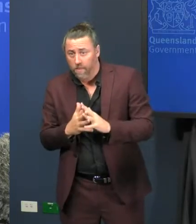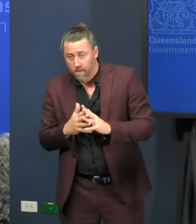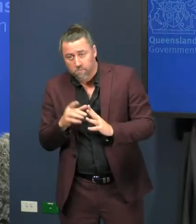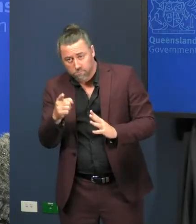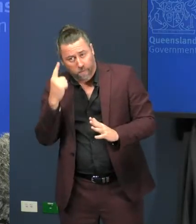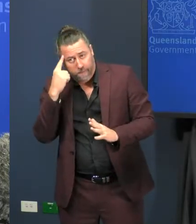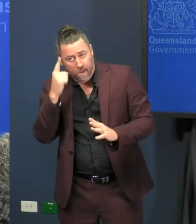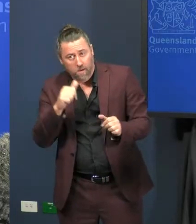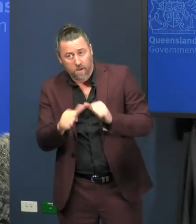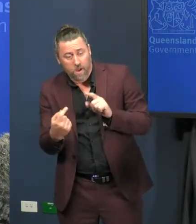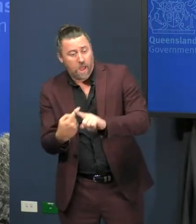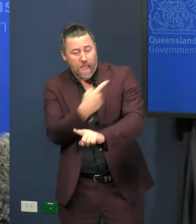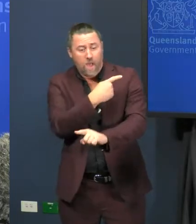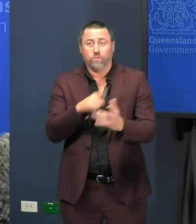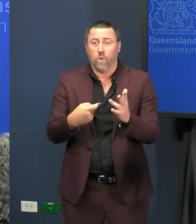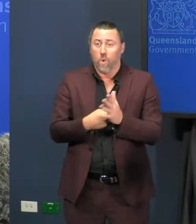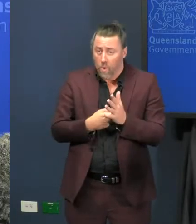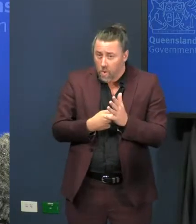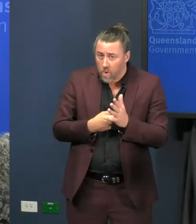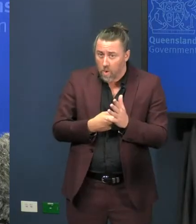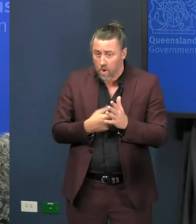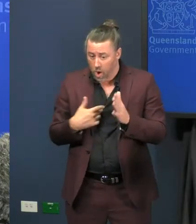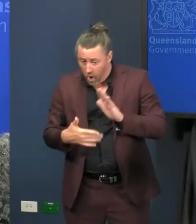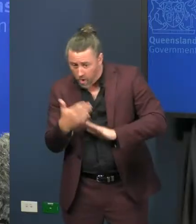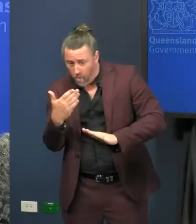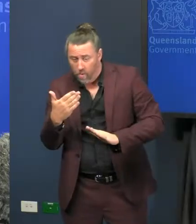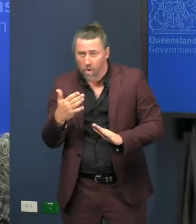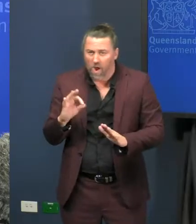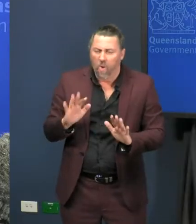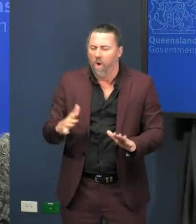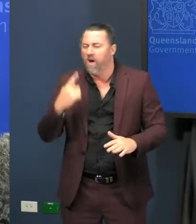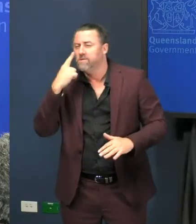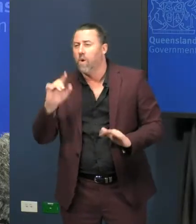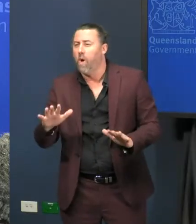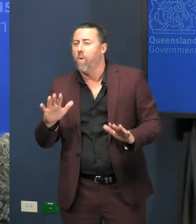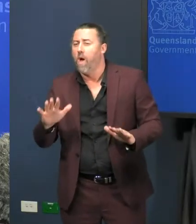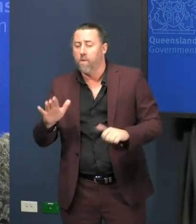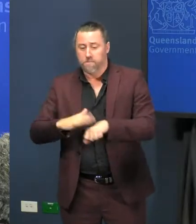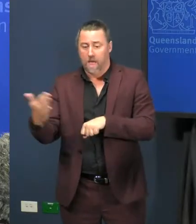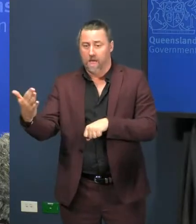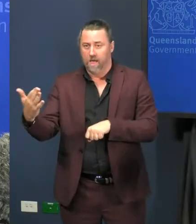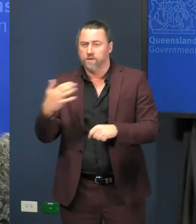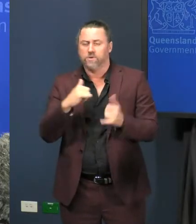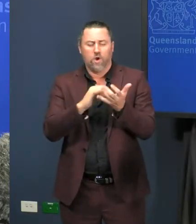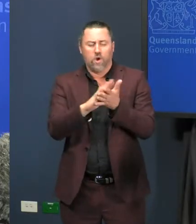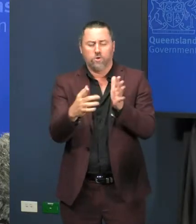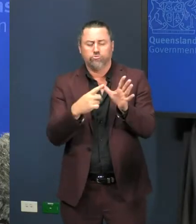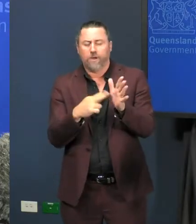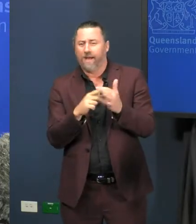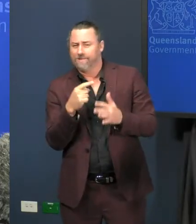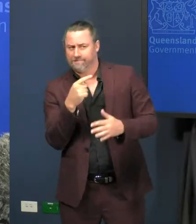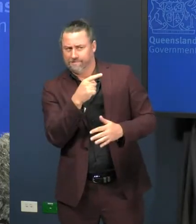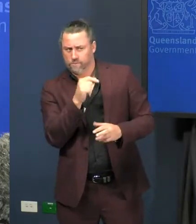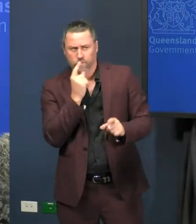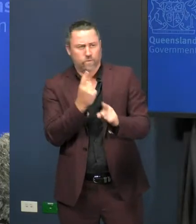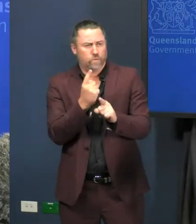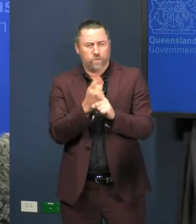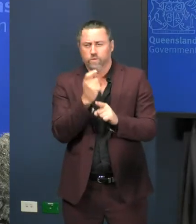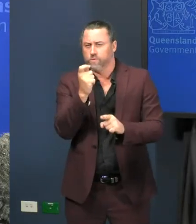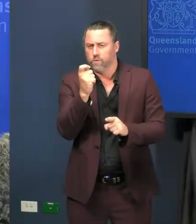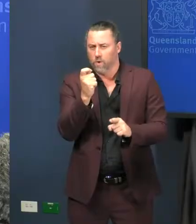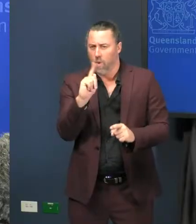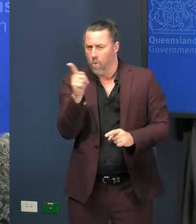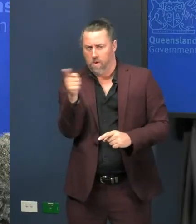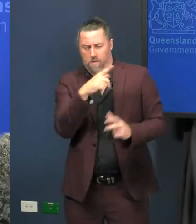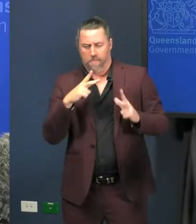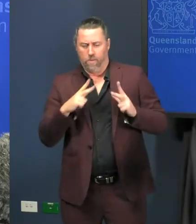decision on when it is they choose to stay or go. And again, I've asked Shane to spend a considerable amount of time in that space, and I've asked